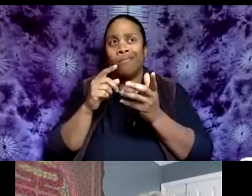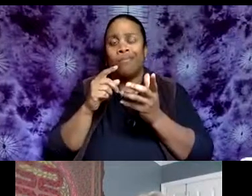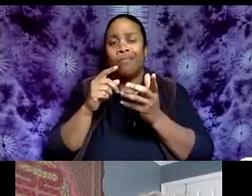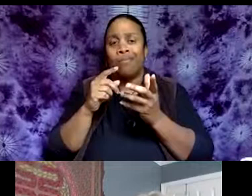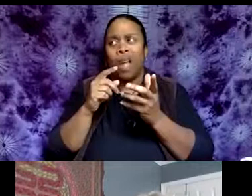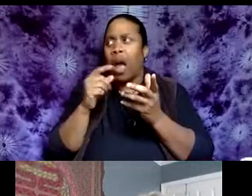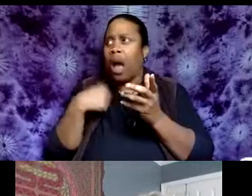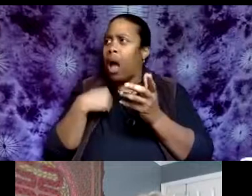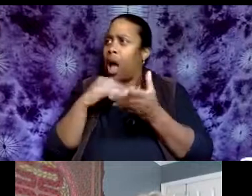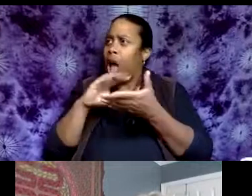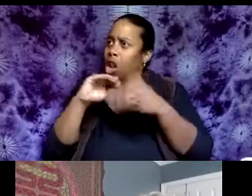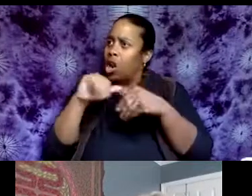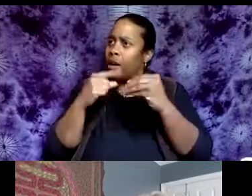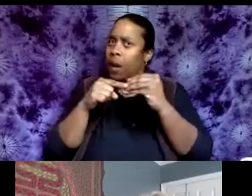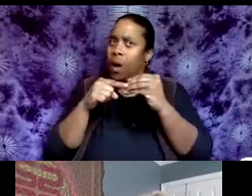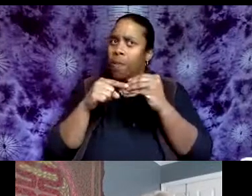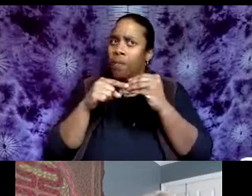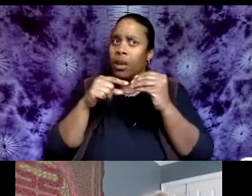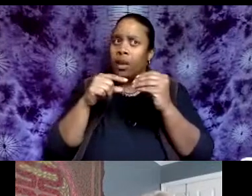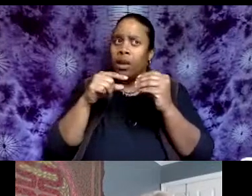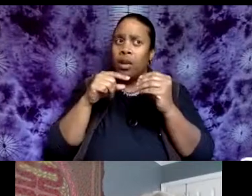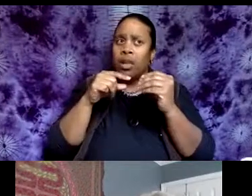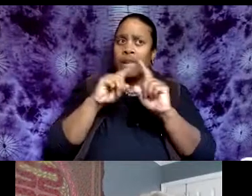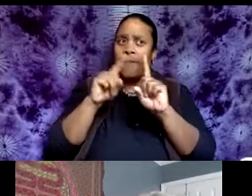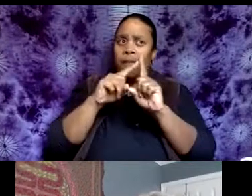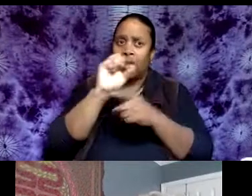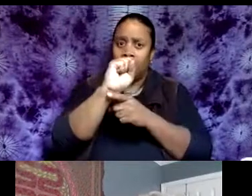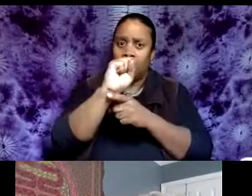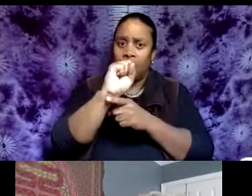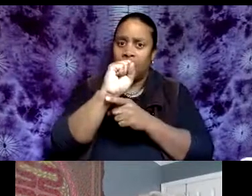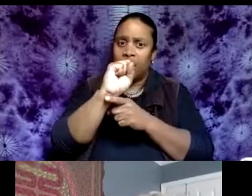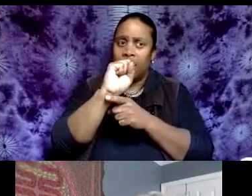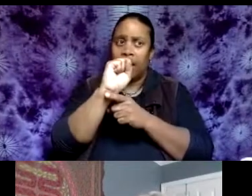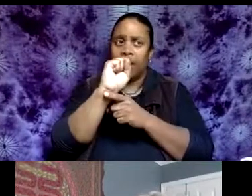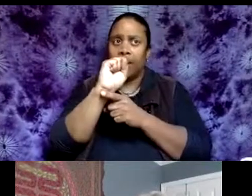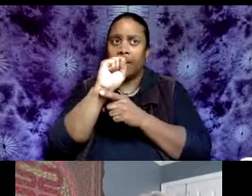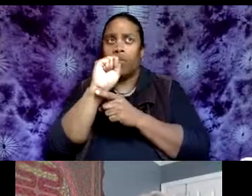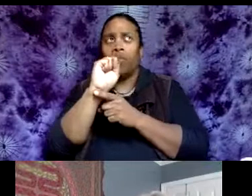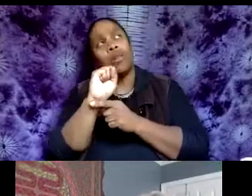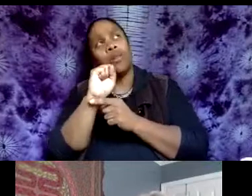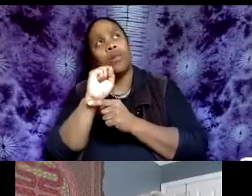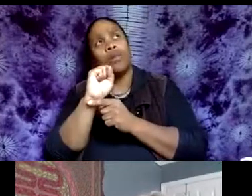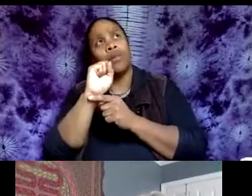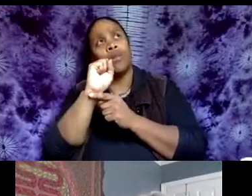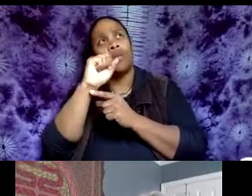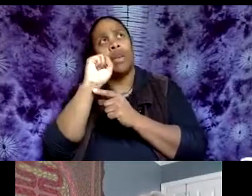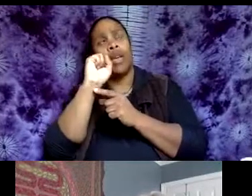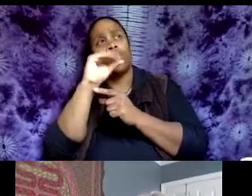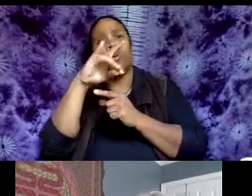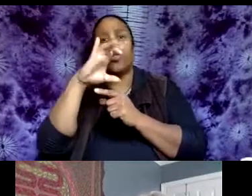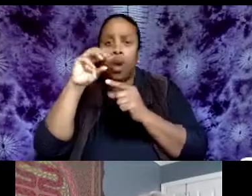I learned about these sociopathic personality disorders. So I learned about narcissistic personality disorder. I learned about borderline, which